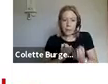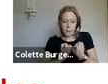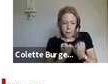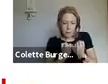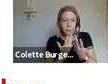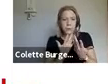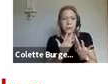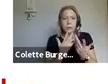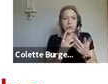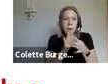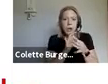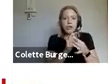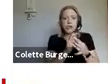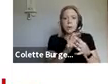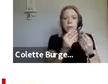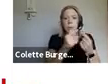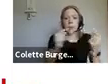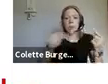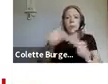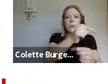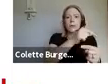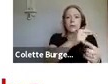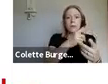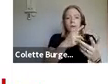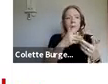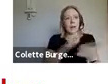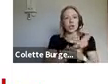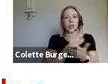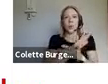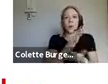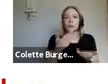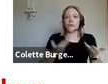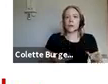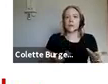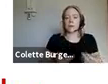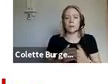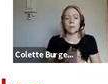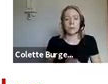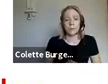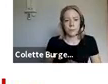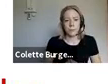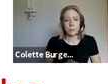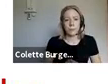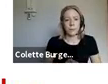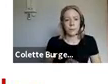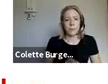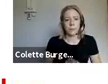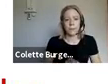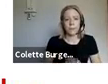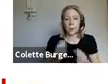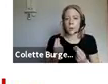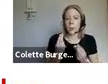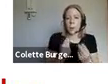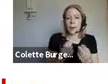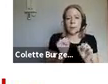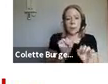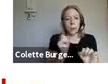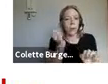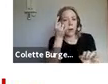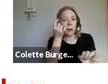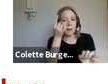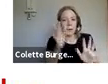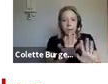and face the challenges and joys in the here and now. So I'll leave you with that. That was one of the themes that is raised